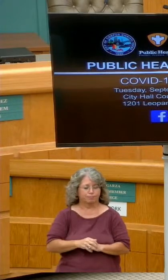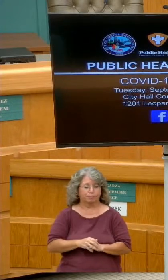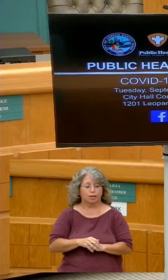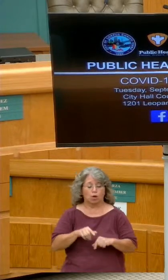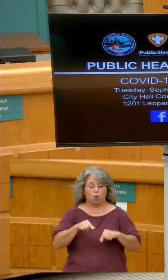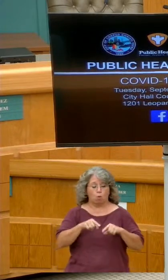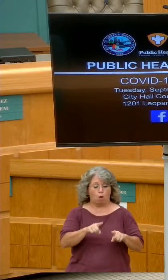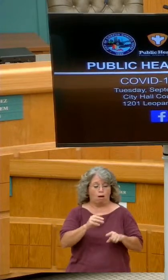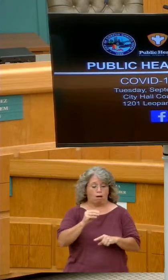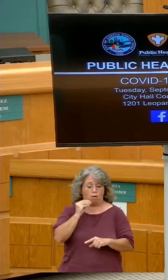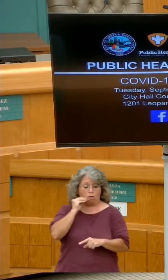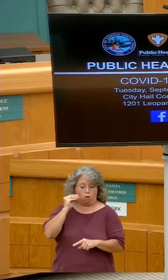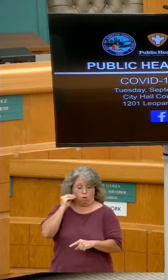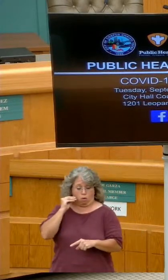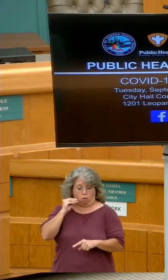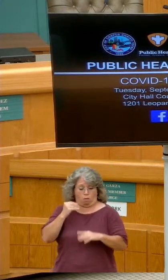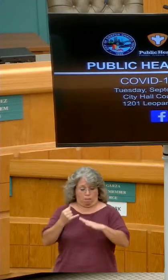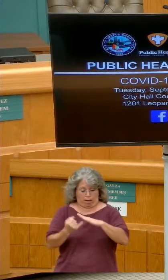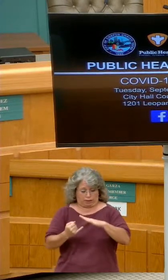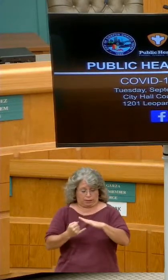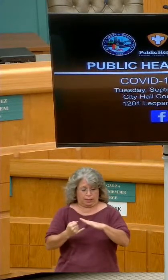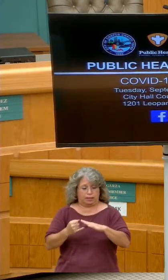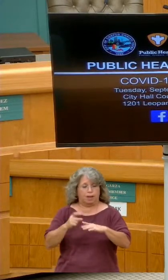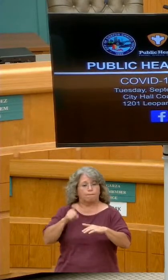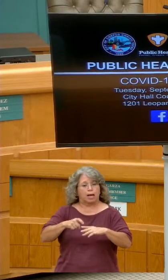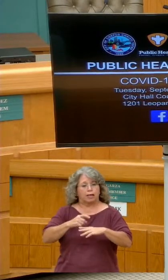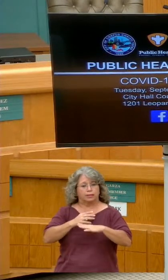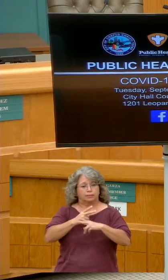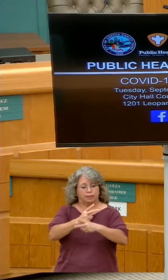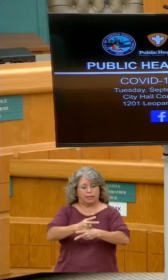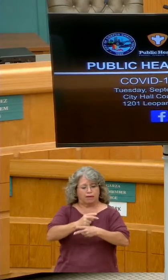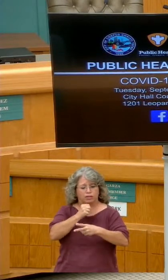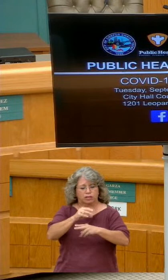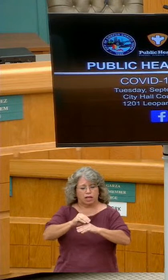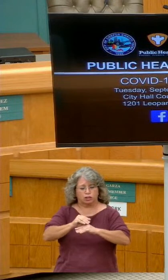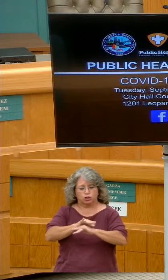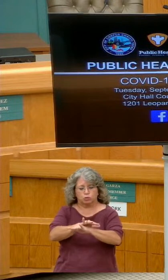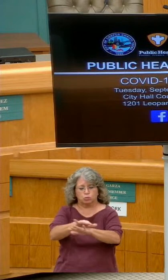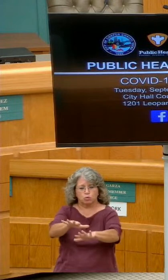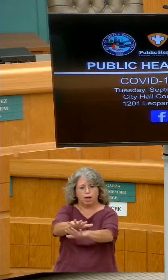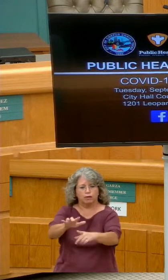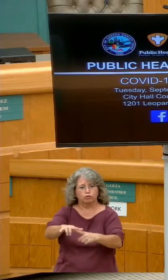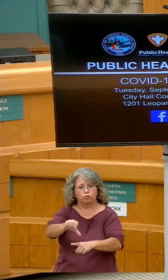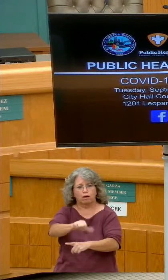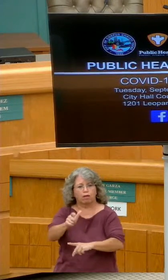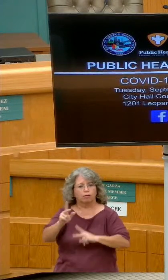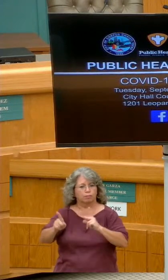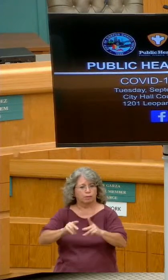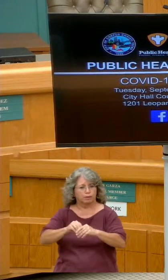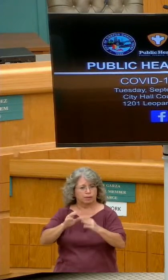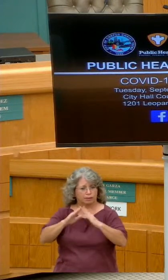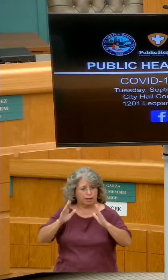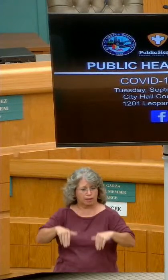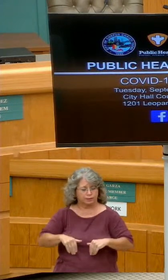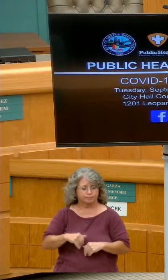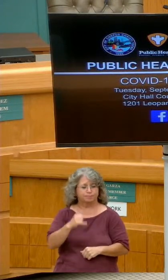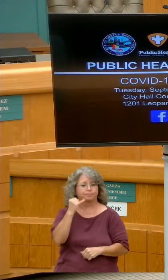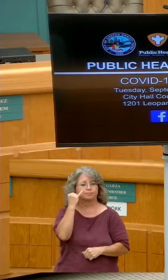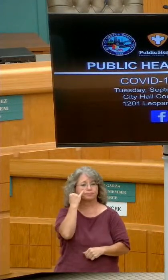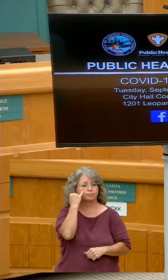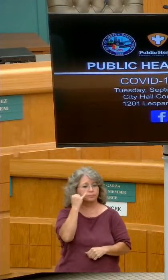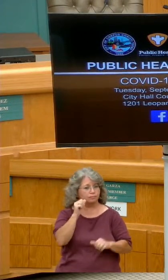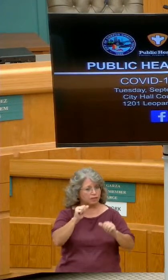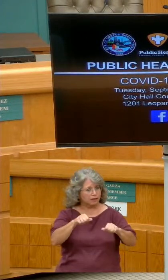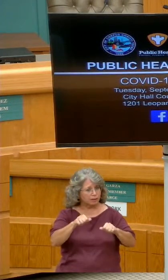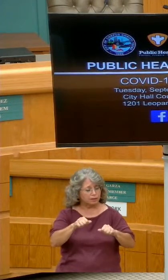spreading illnesses to household members. If possible, the person who is sick should be in a separate bedroom